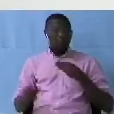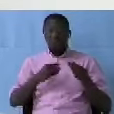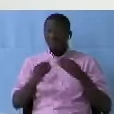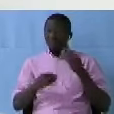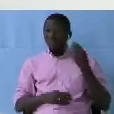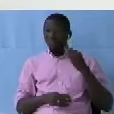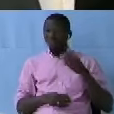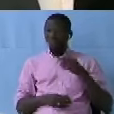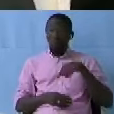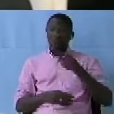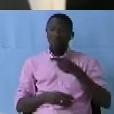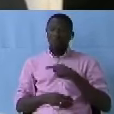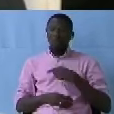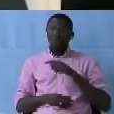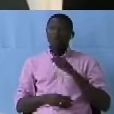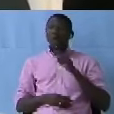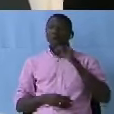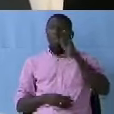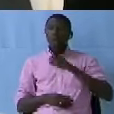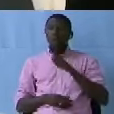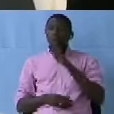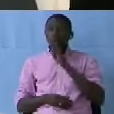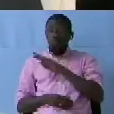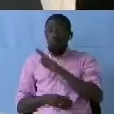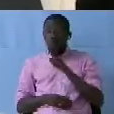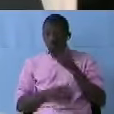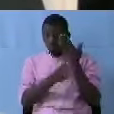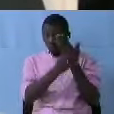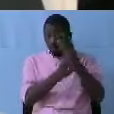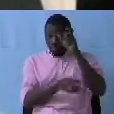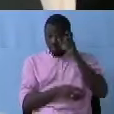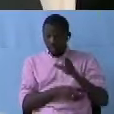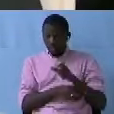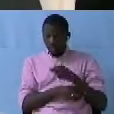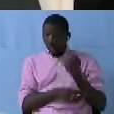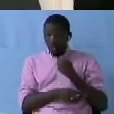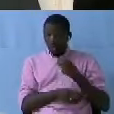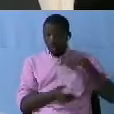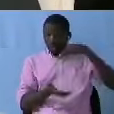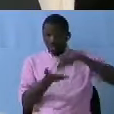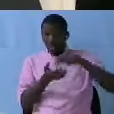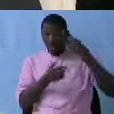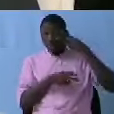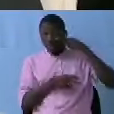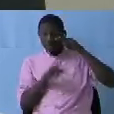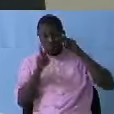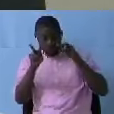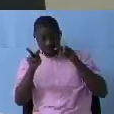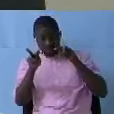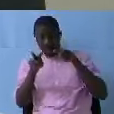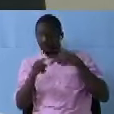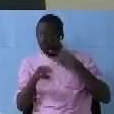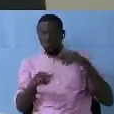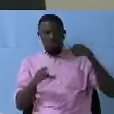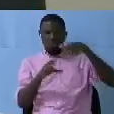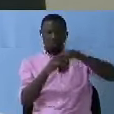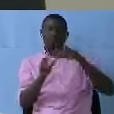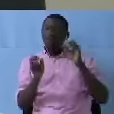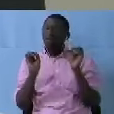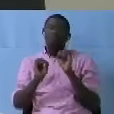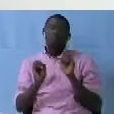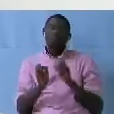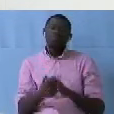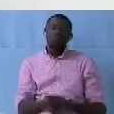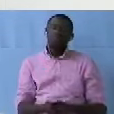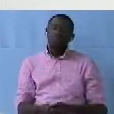mom ki nga xamne nekut docteur wala ñi nga xamne ñom ay setan kat leg ñom sen yon nekut ci lolu waruñ fatew. Our code